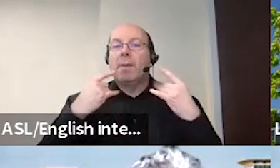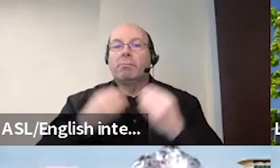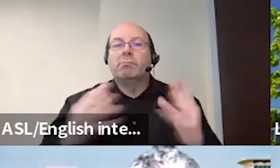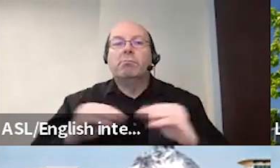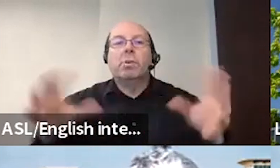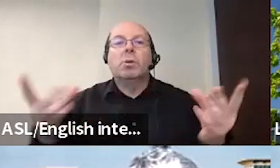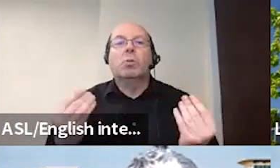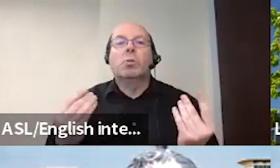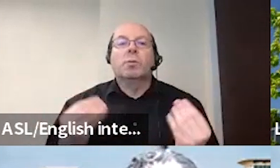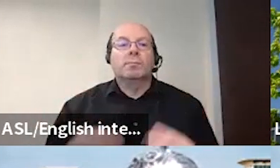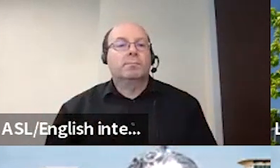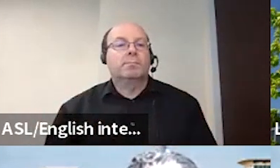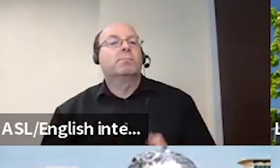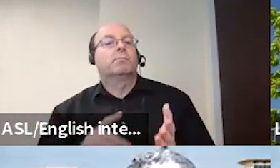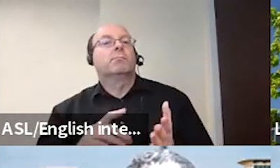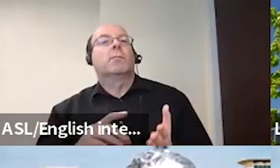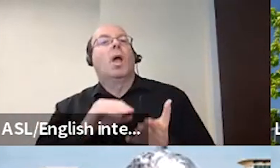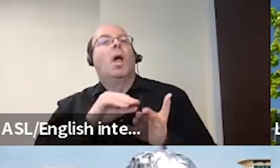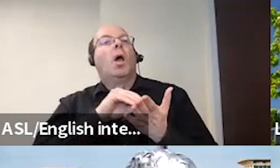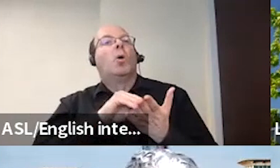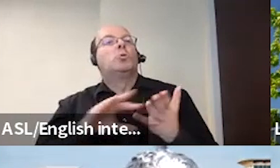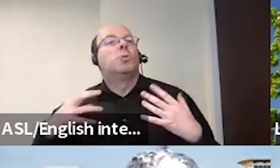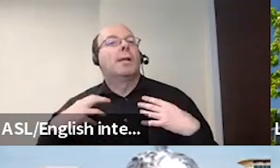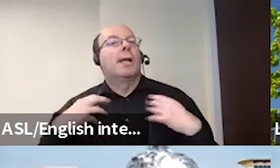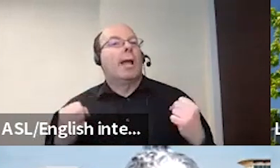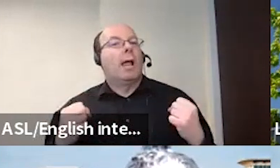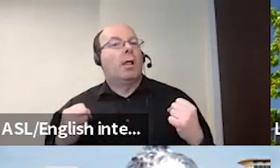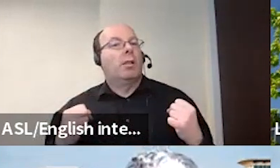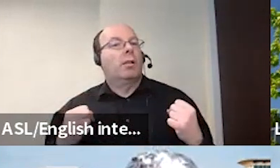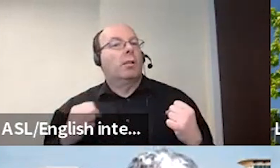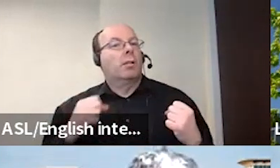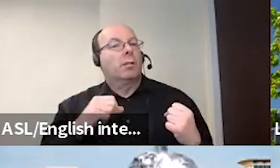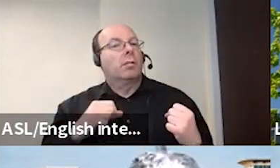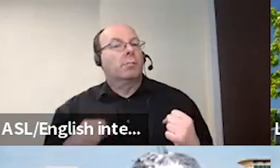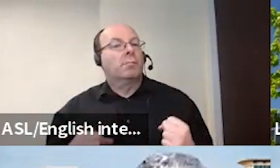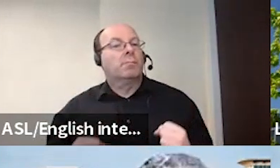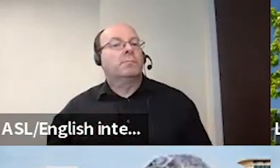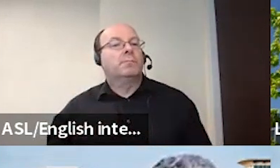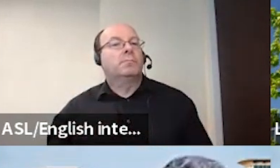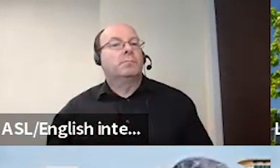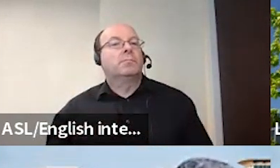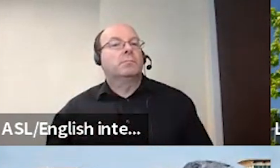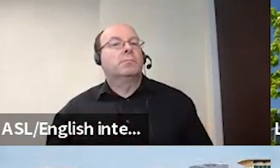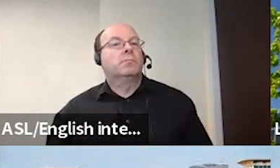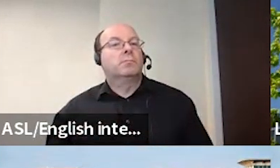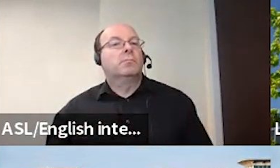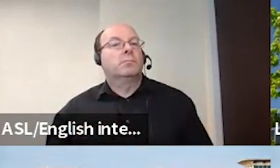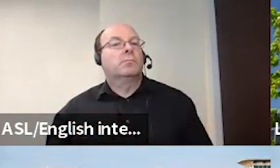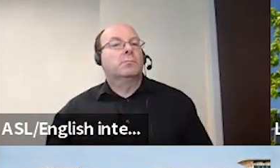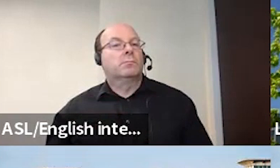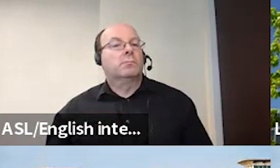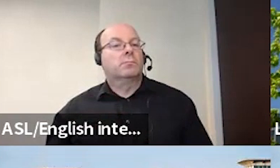So in student health, as mentioned earlier, we are now providing both